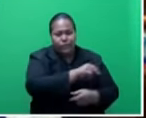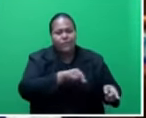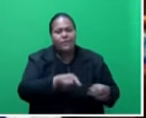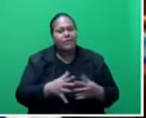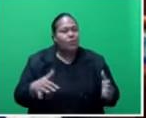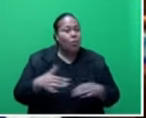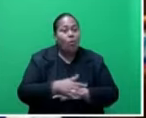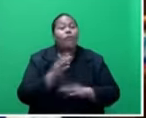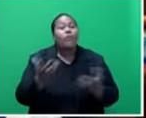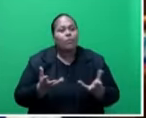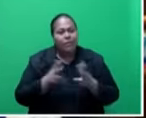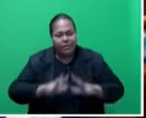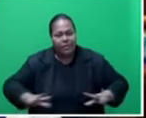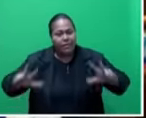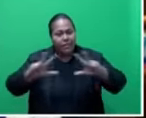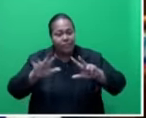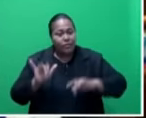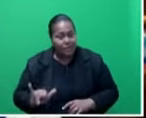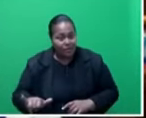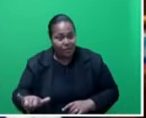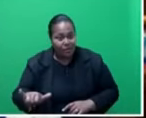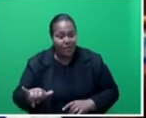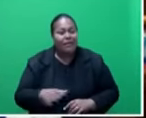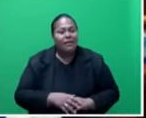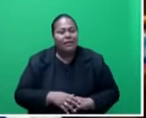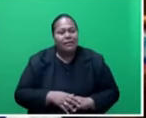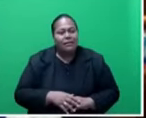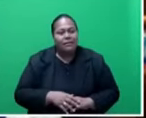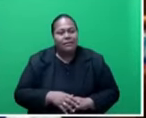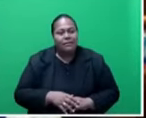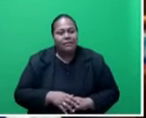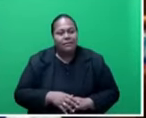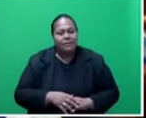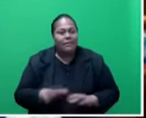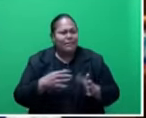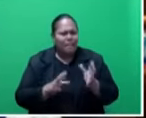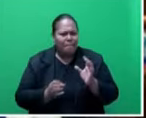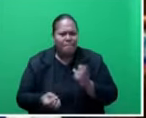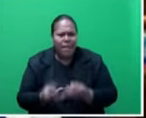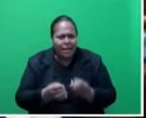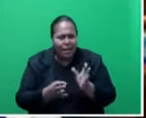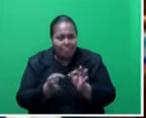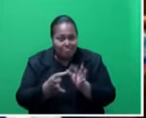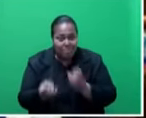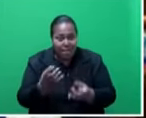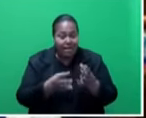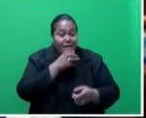the Sawa, Mamanuda group, the western half of Banwalevu, Nomaviti group, Watulele, Mbenga, Kandavu, and nearby small